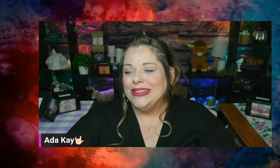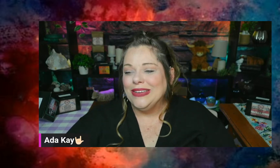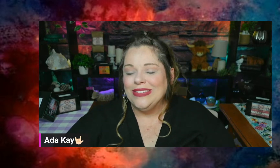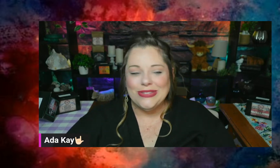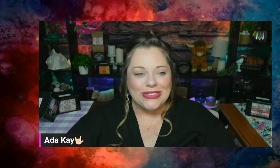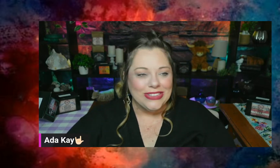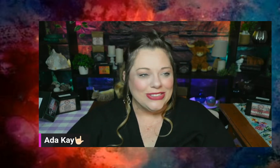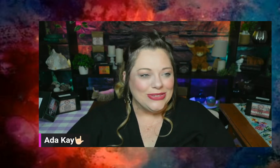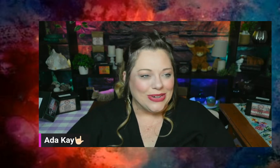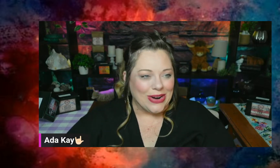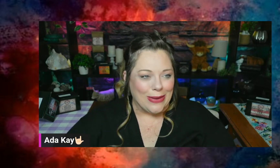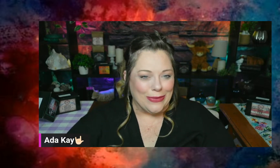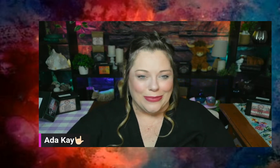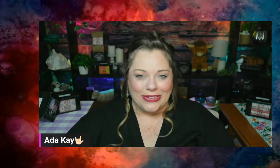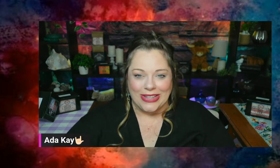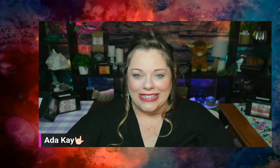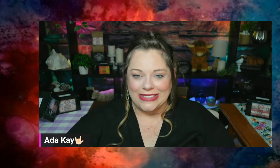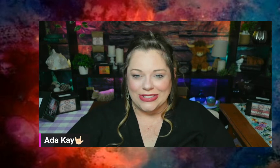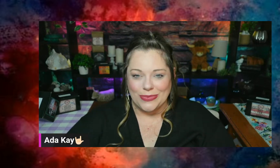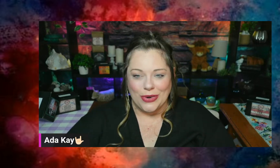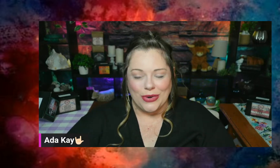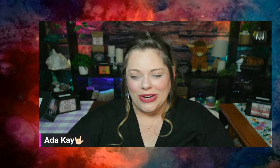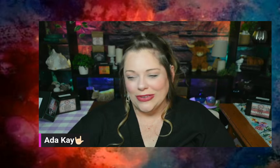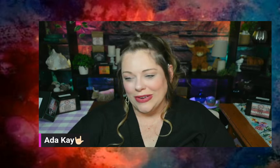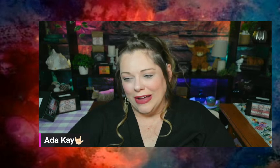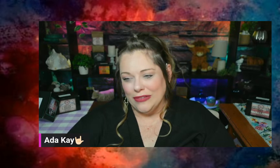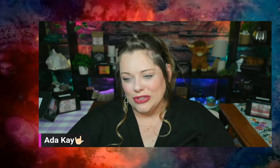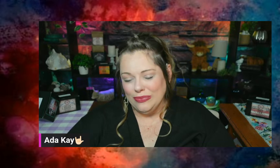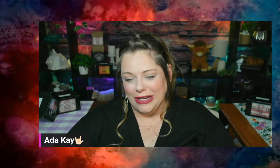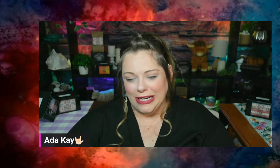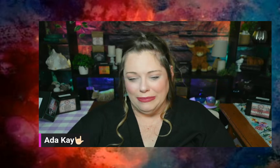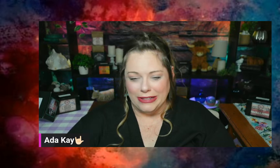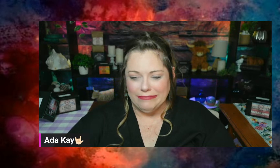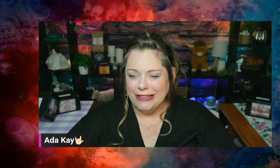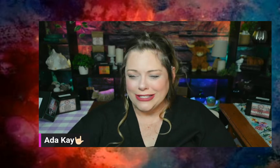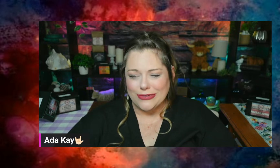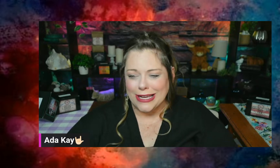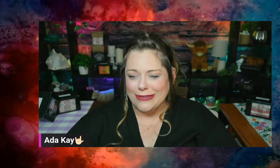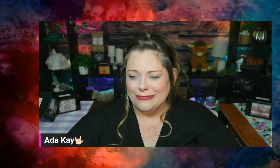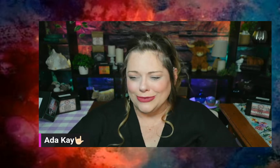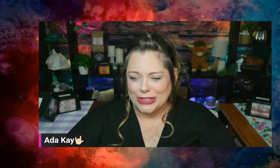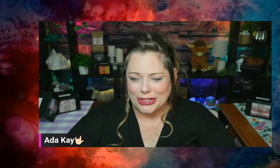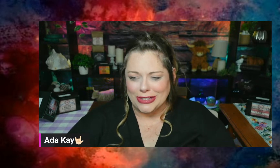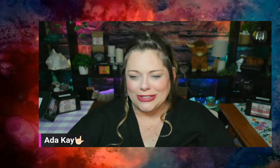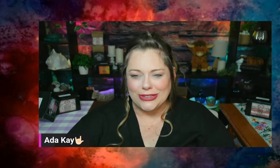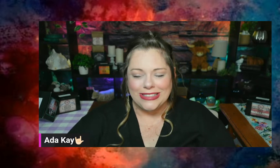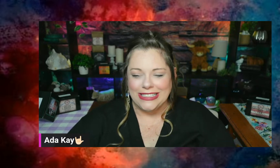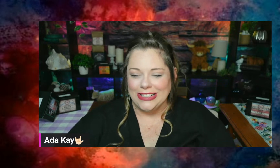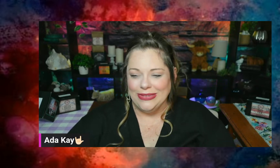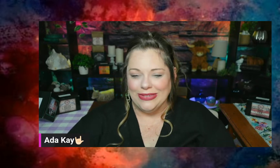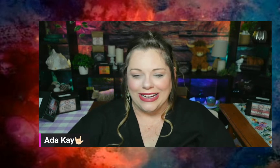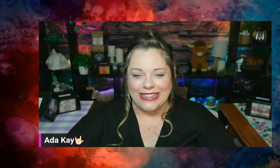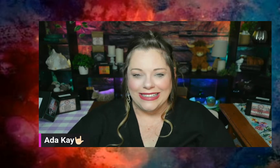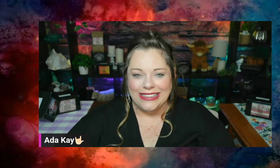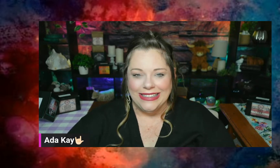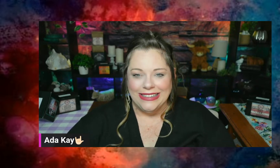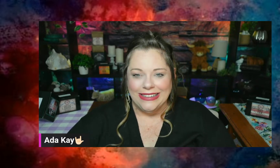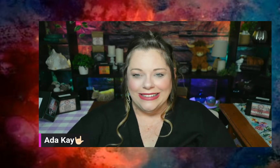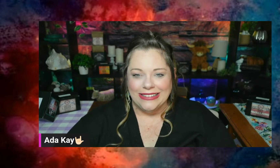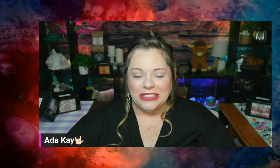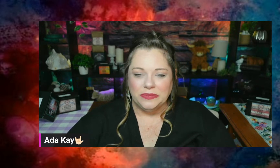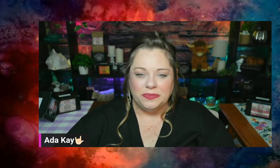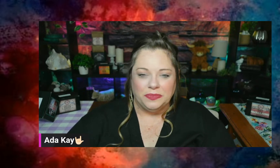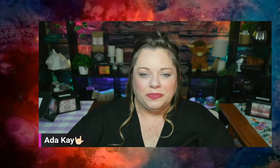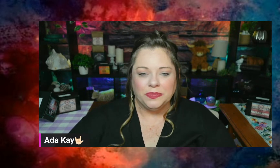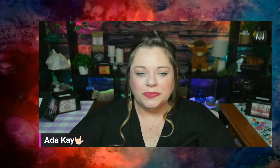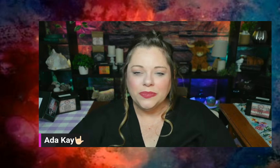Okay, beloveds, we're going to do our happy birthdays this morning. We don't have too many, but that's okay. We're still doing it anyway.